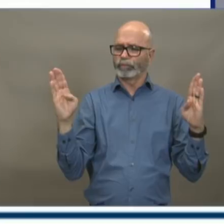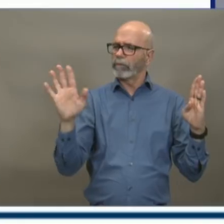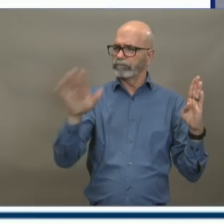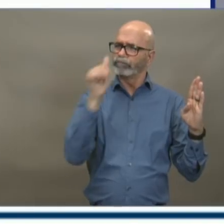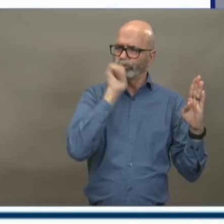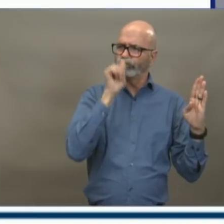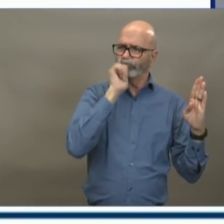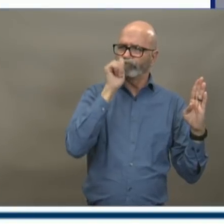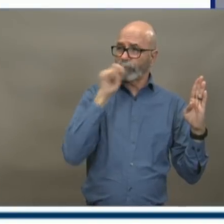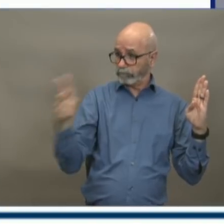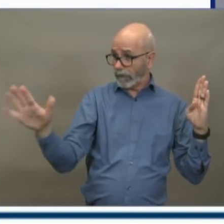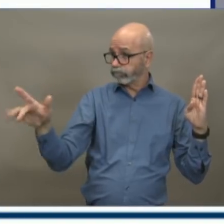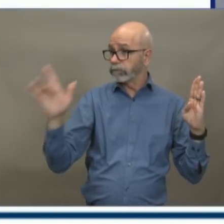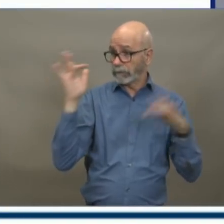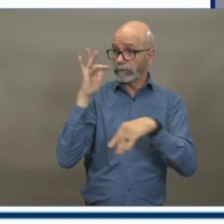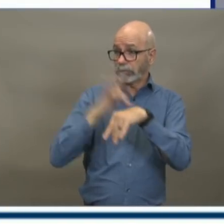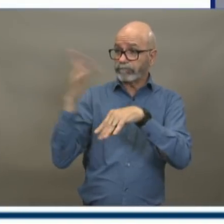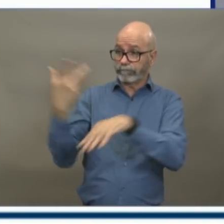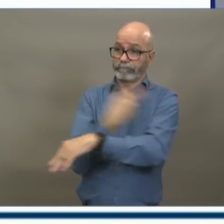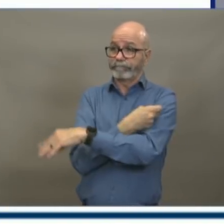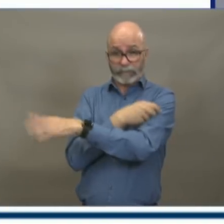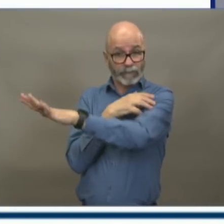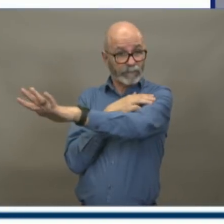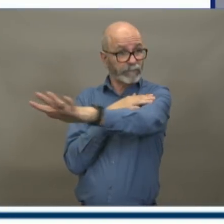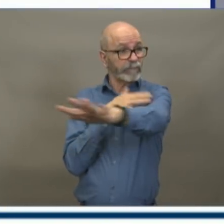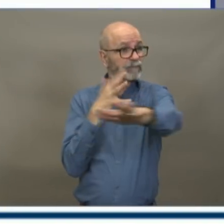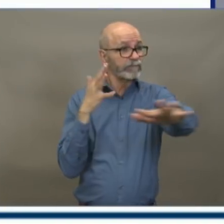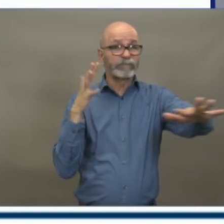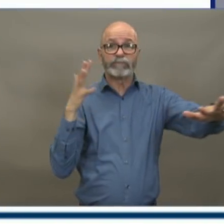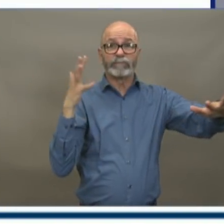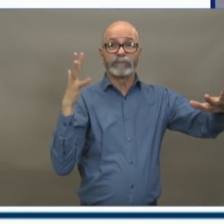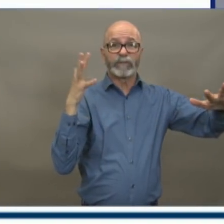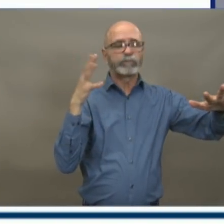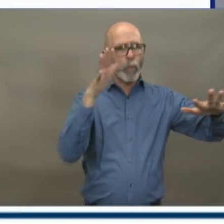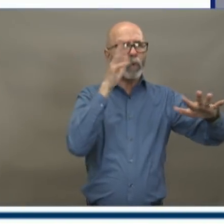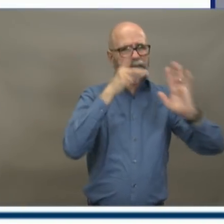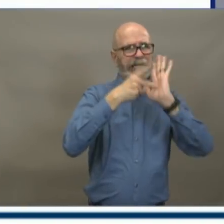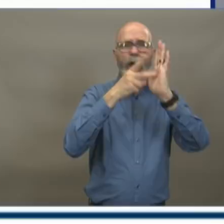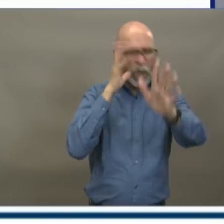first shot, you will have the second shot. But it's consistency of supply, and this week